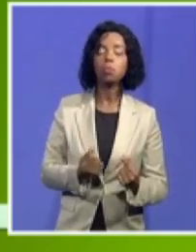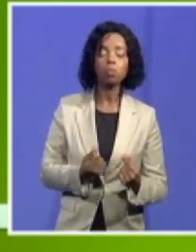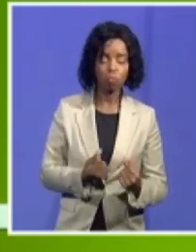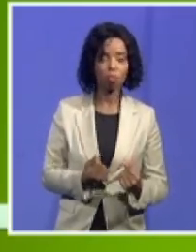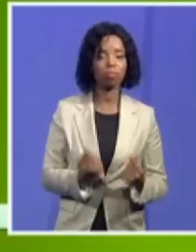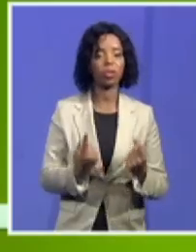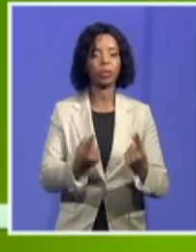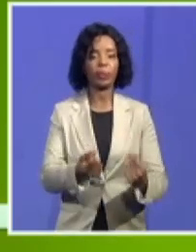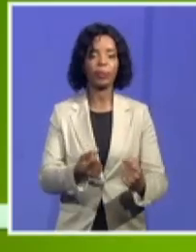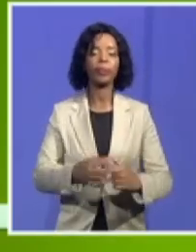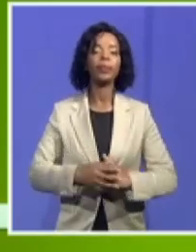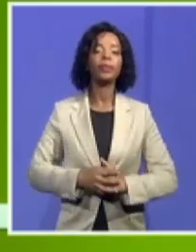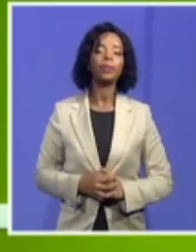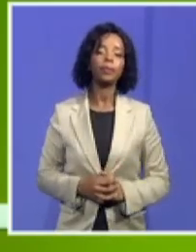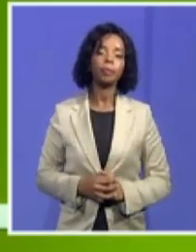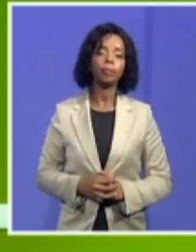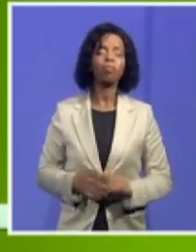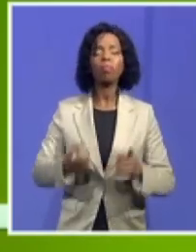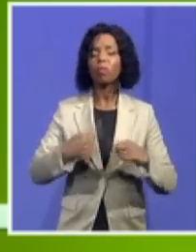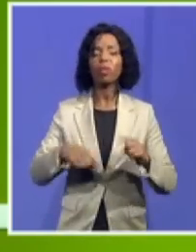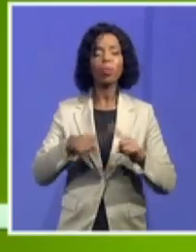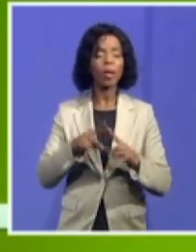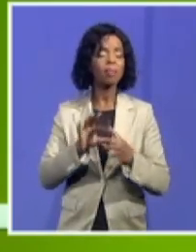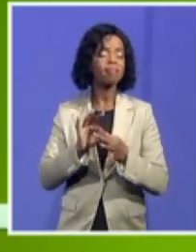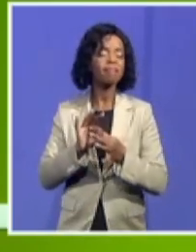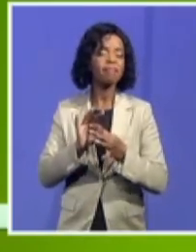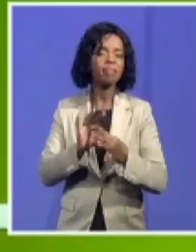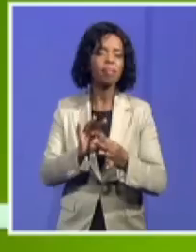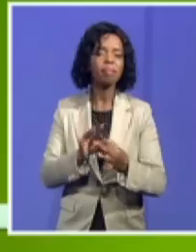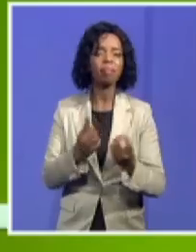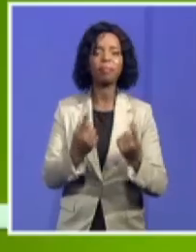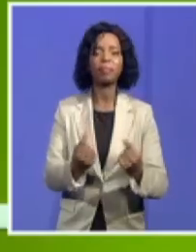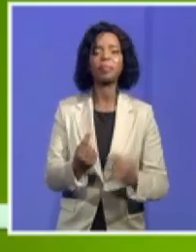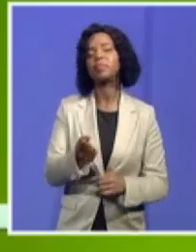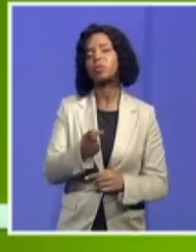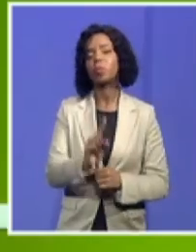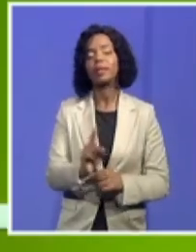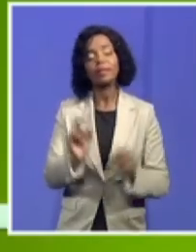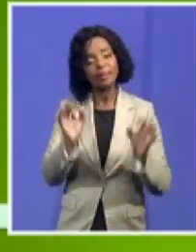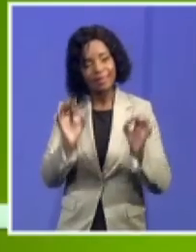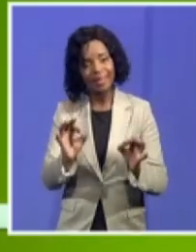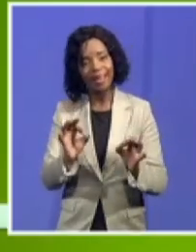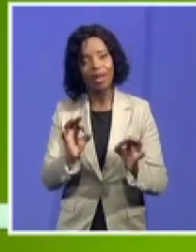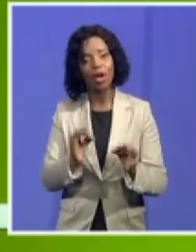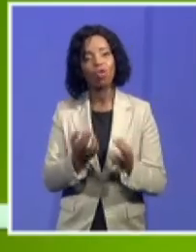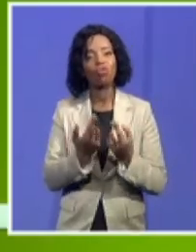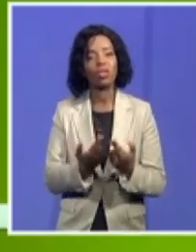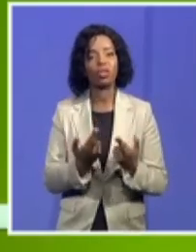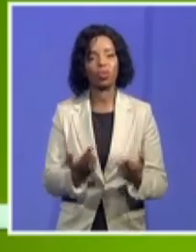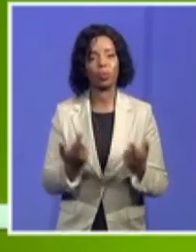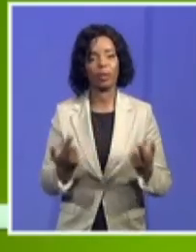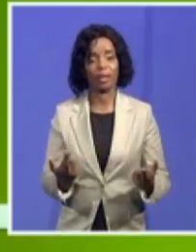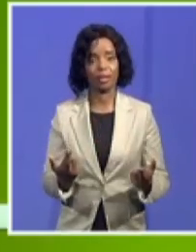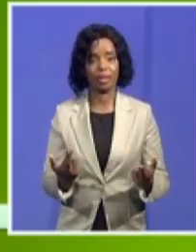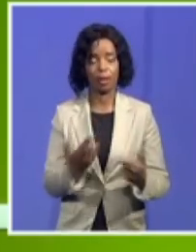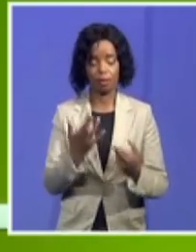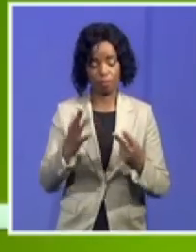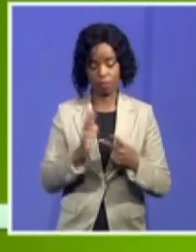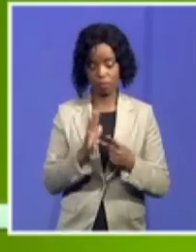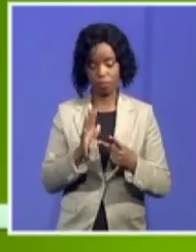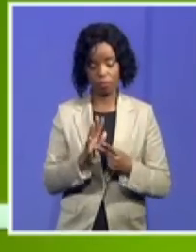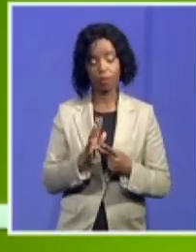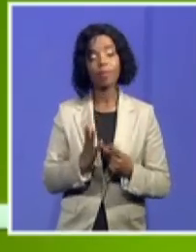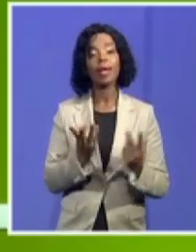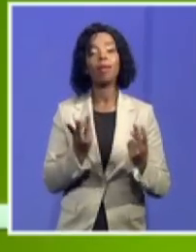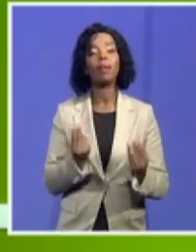are committed to mobilizing the necessary resources and providing the necessary incentives